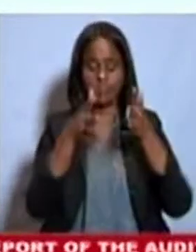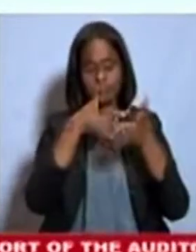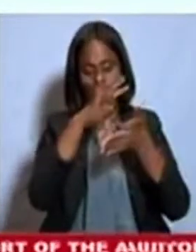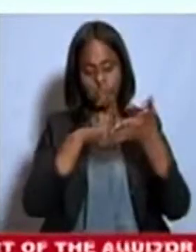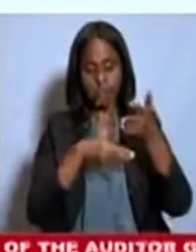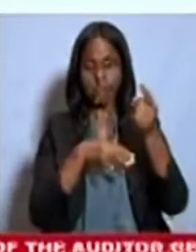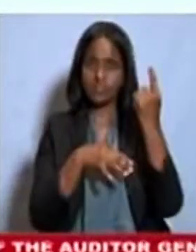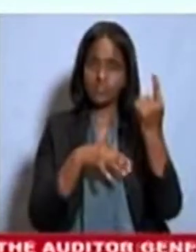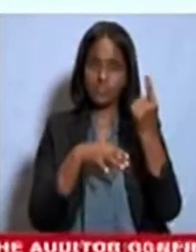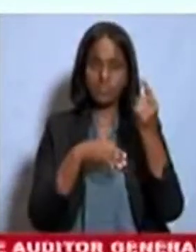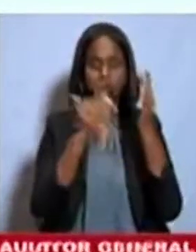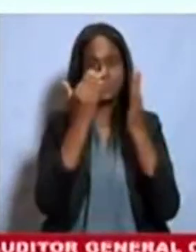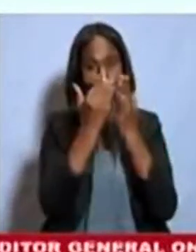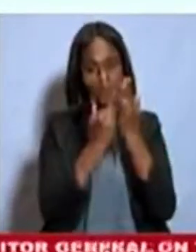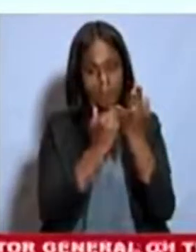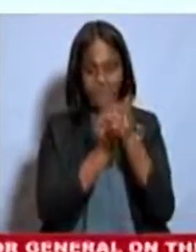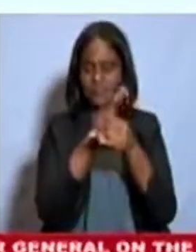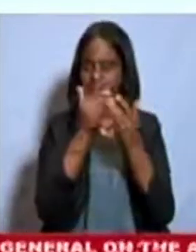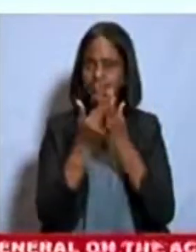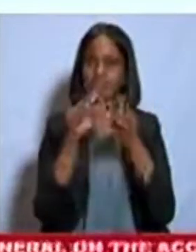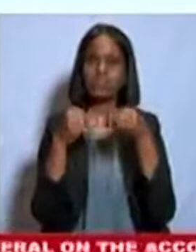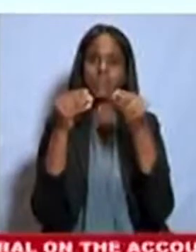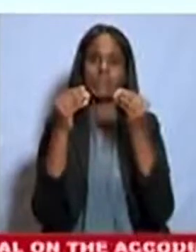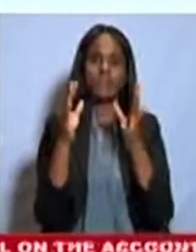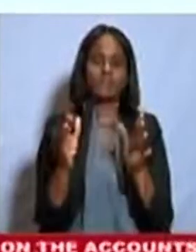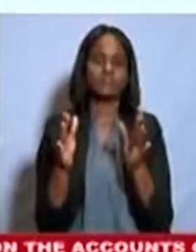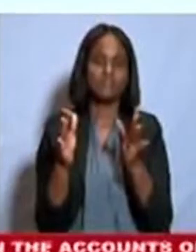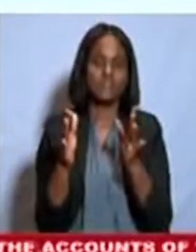list of all the suppliers.